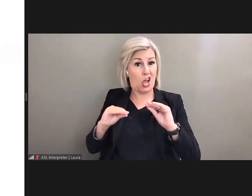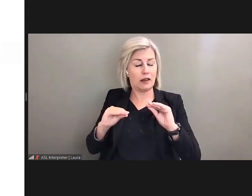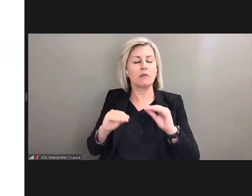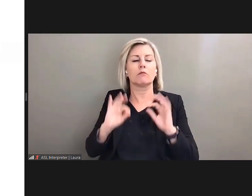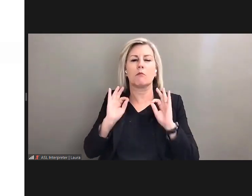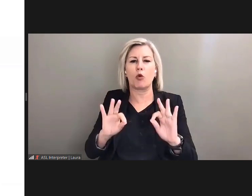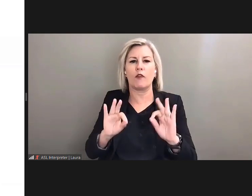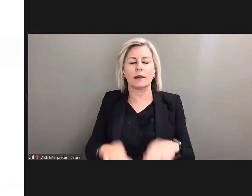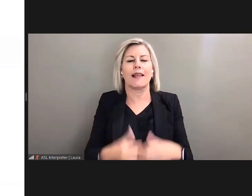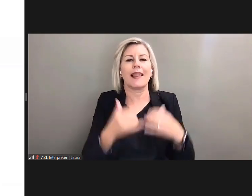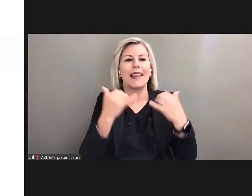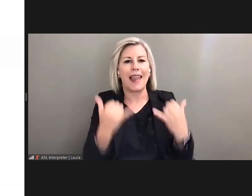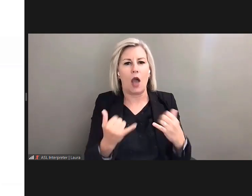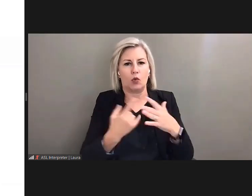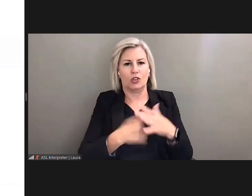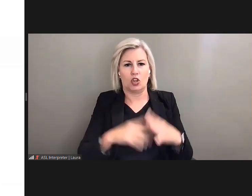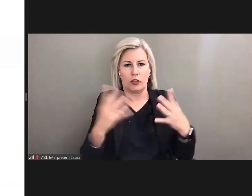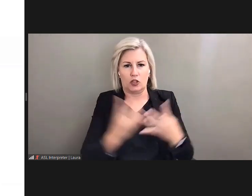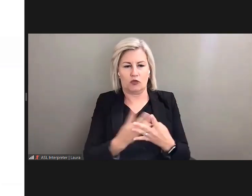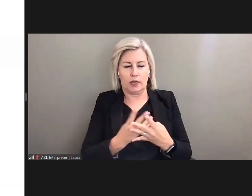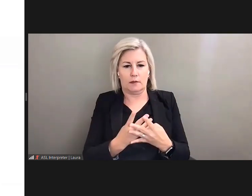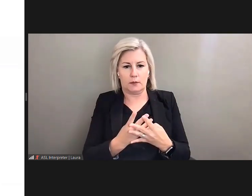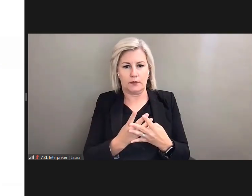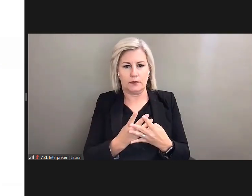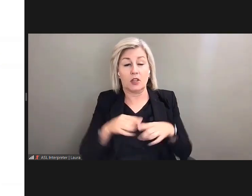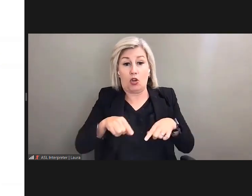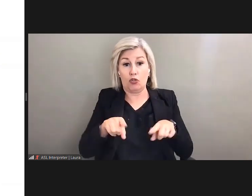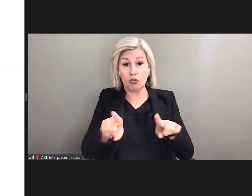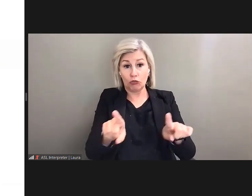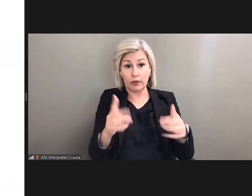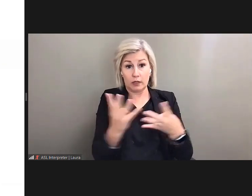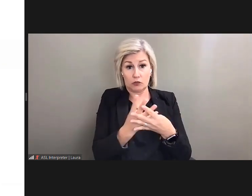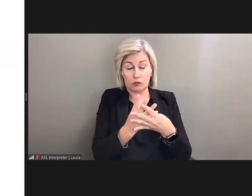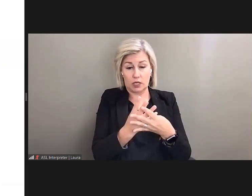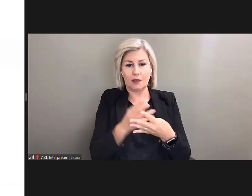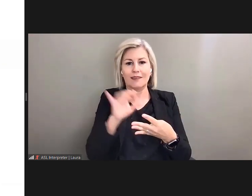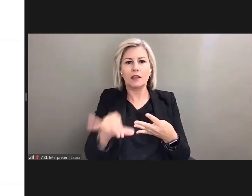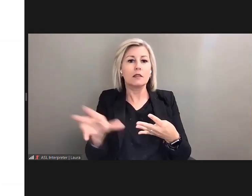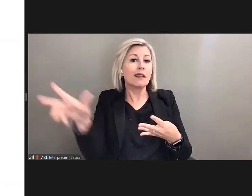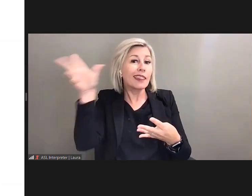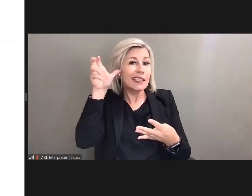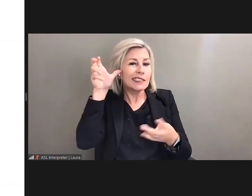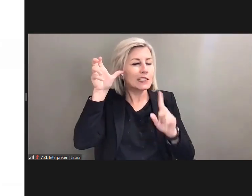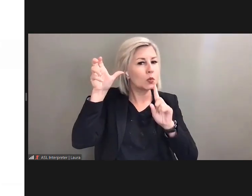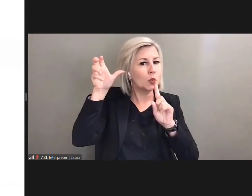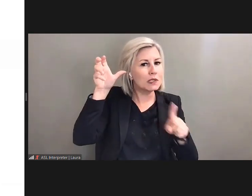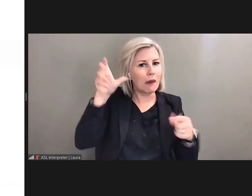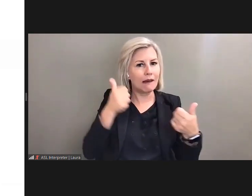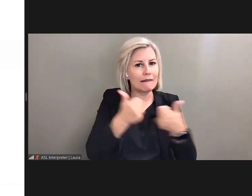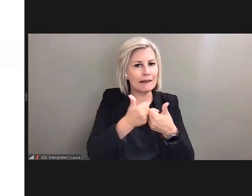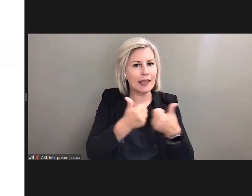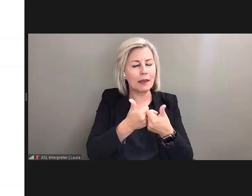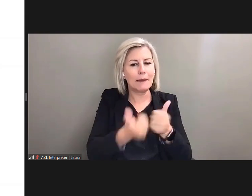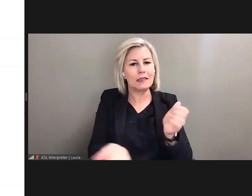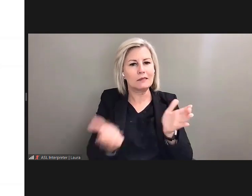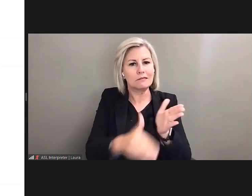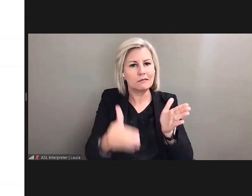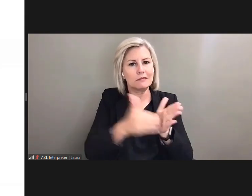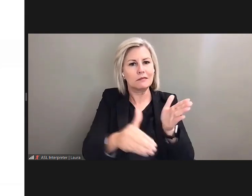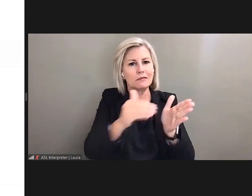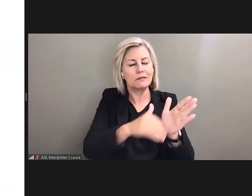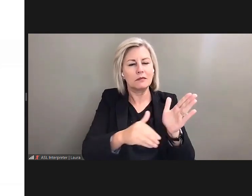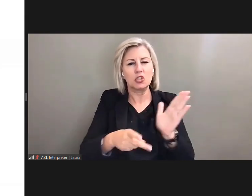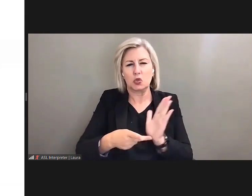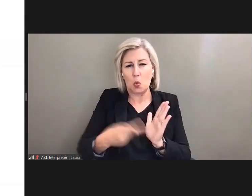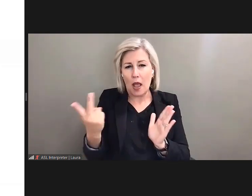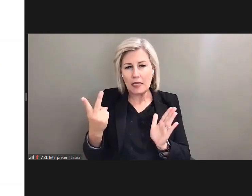the actual screening is started. During the screening process, this listen and respond game is repeated at least twice